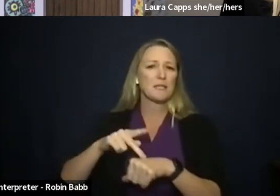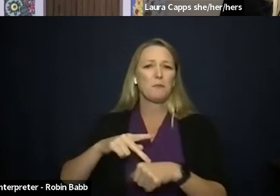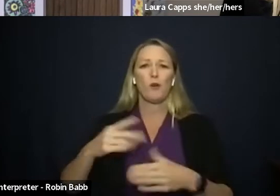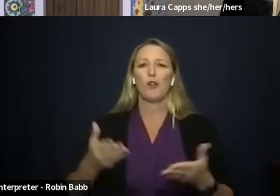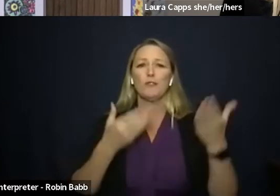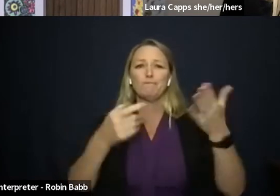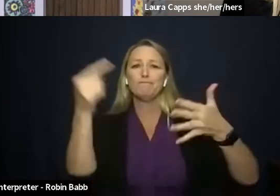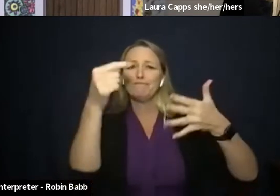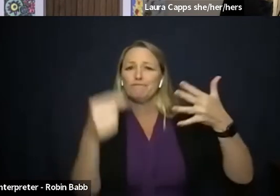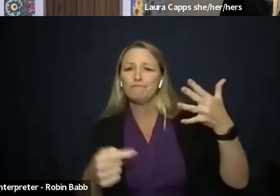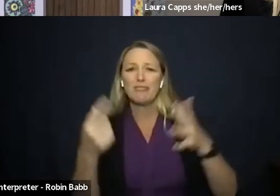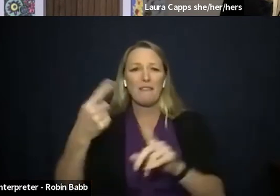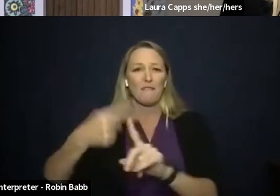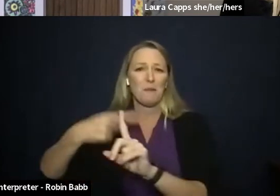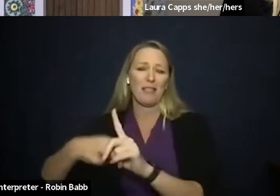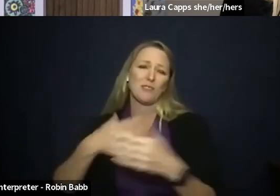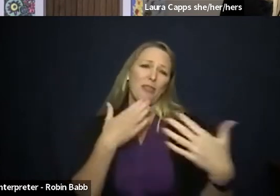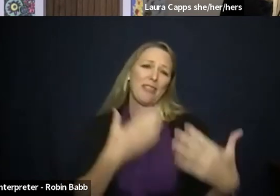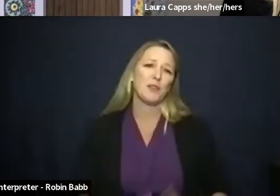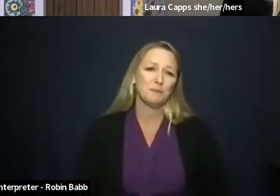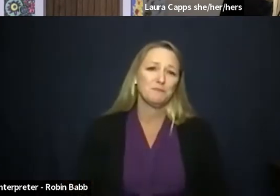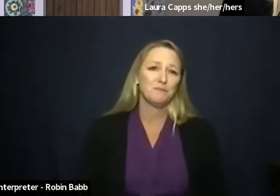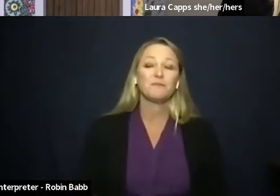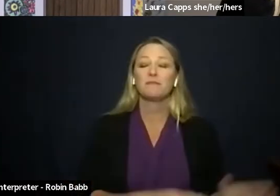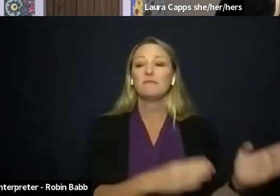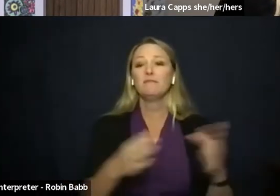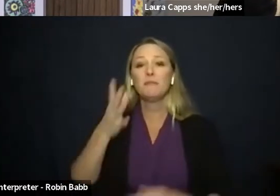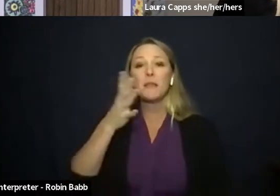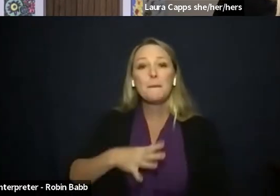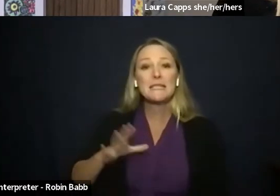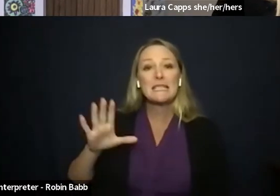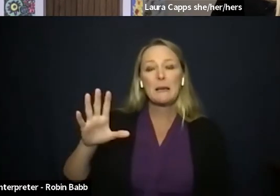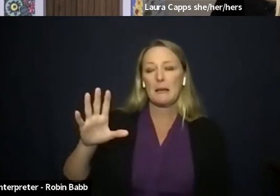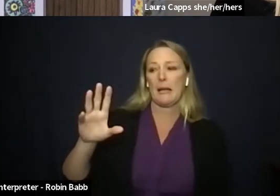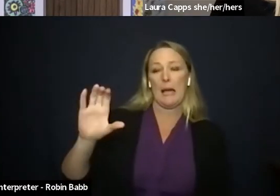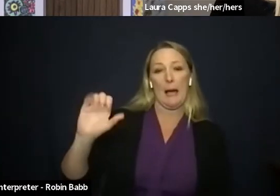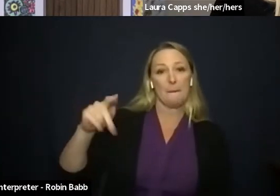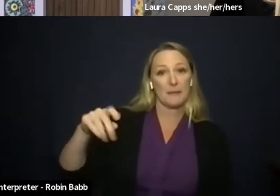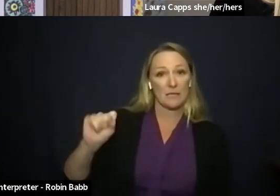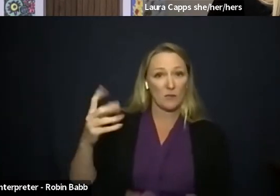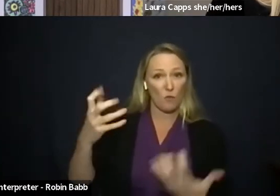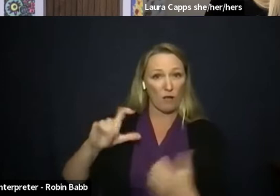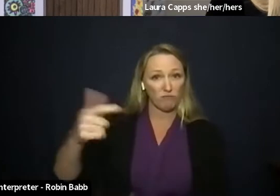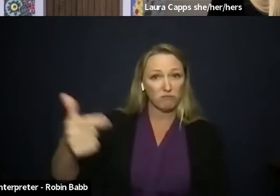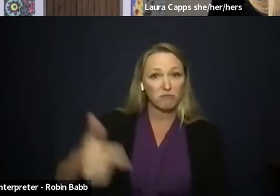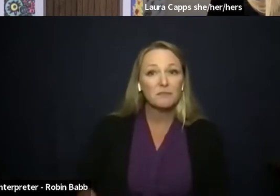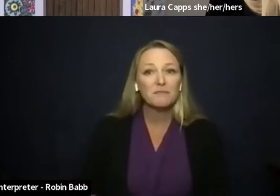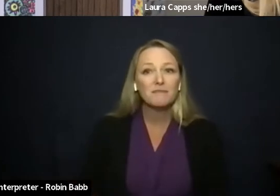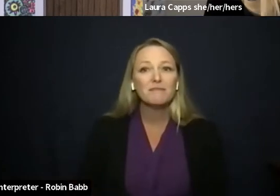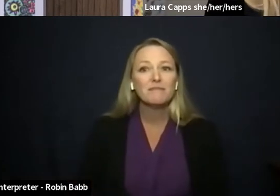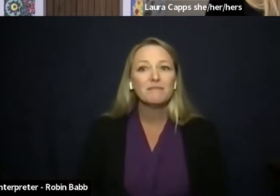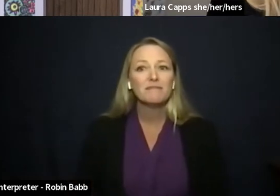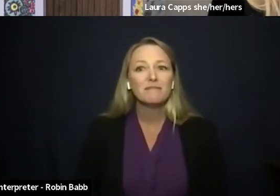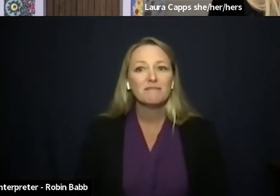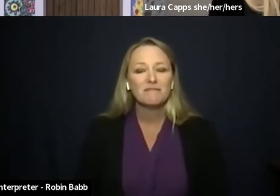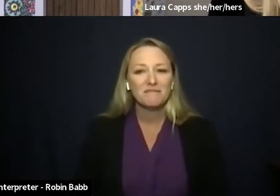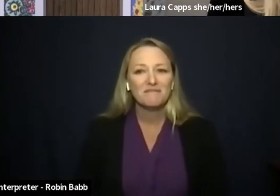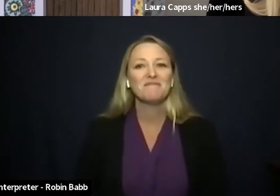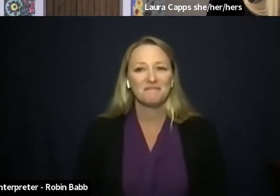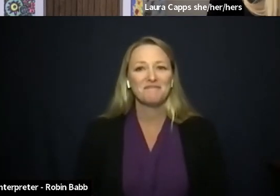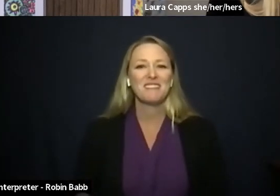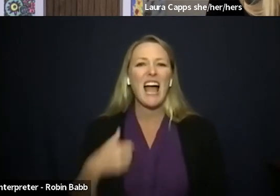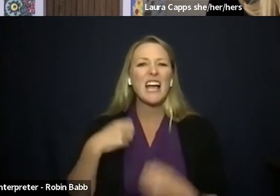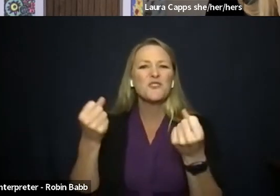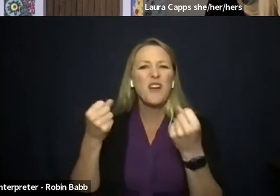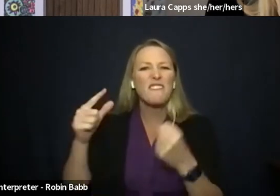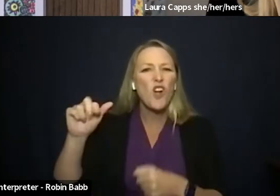month so thanks uh miss capps would you like to make a comment if you're driving down garden street